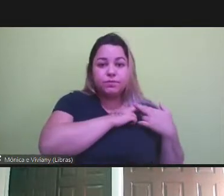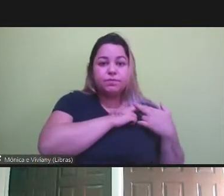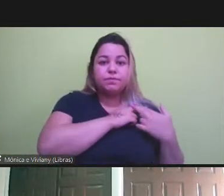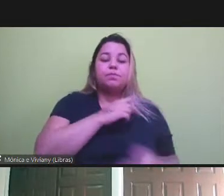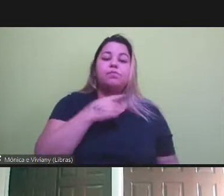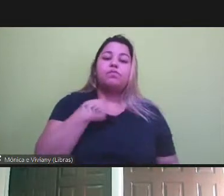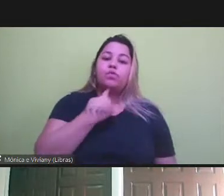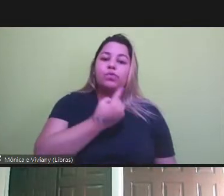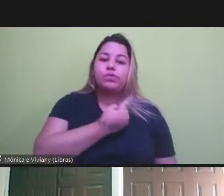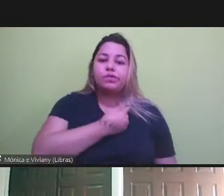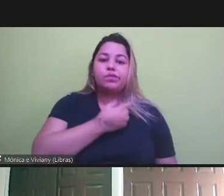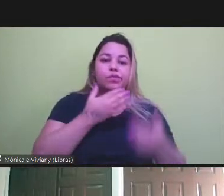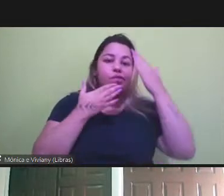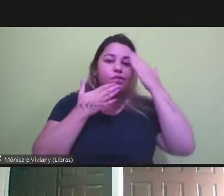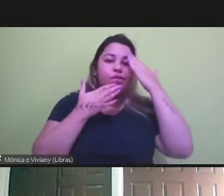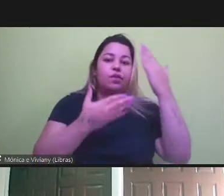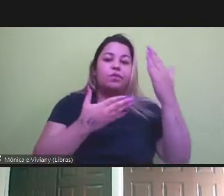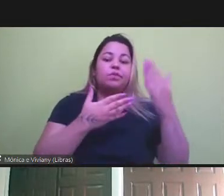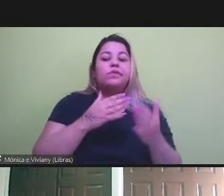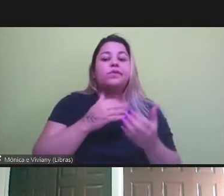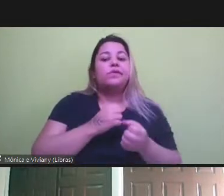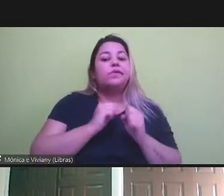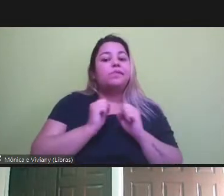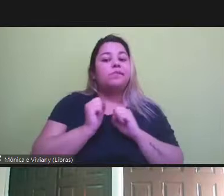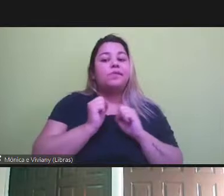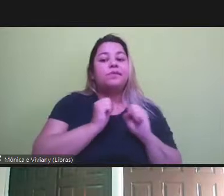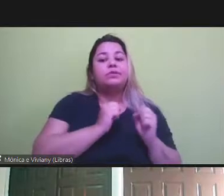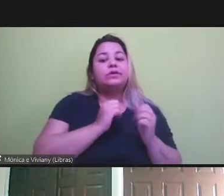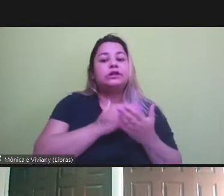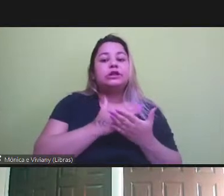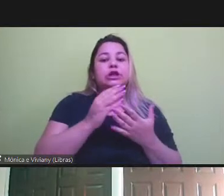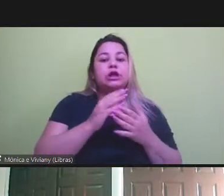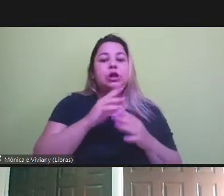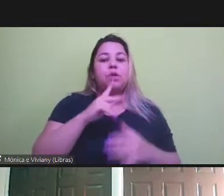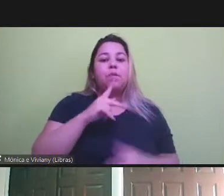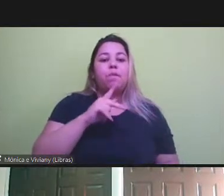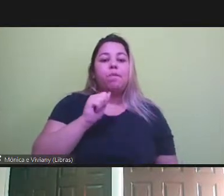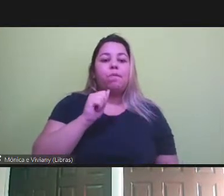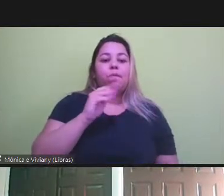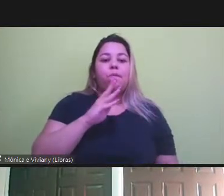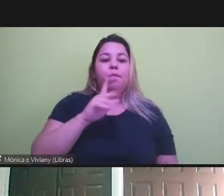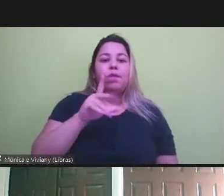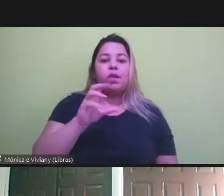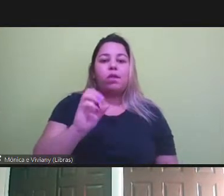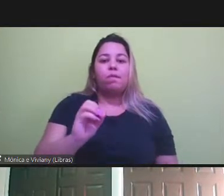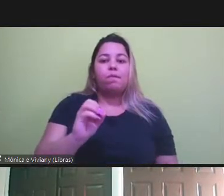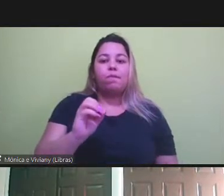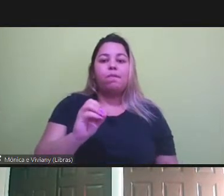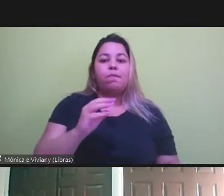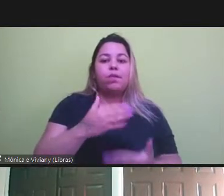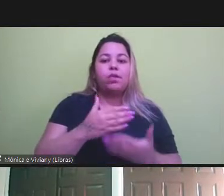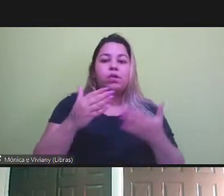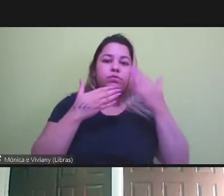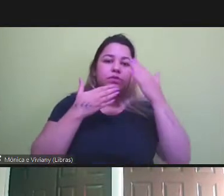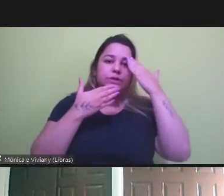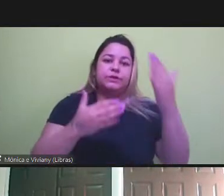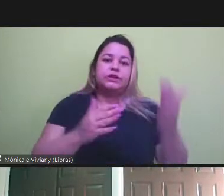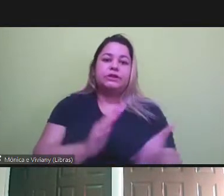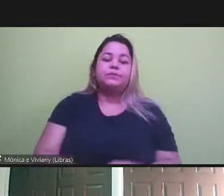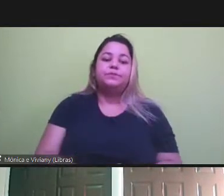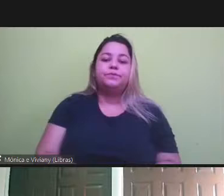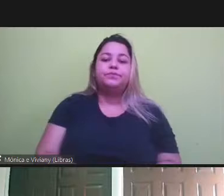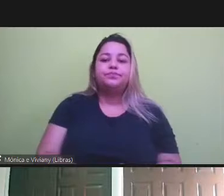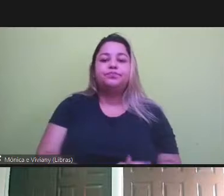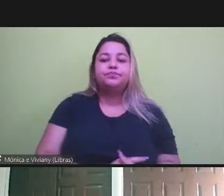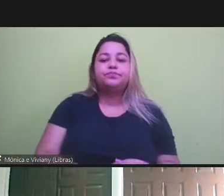or responsible ones? We thank, and now I think we can begin with Pablo and Montserrat. Thank you very much.